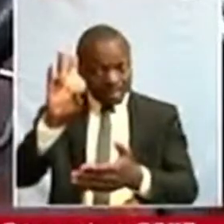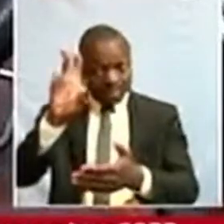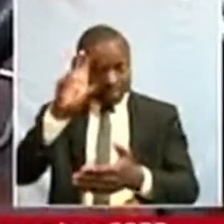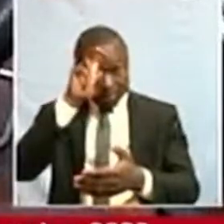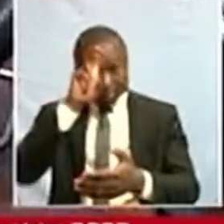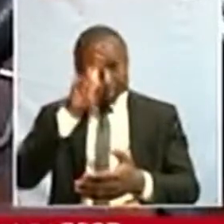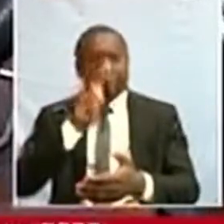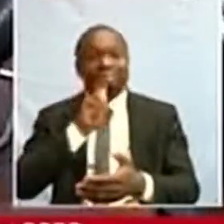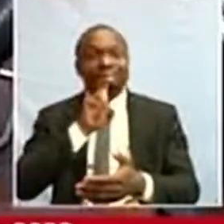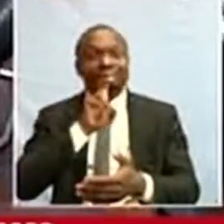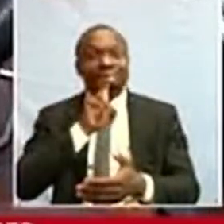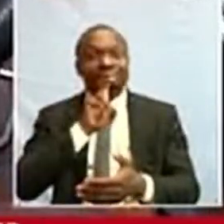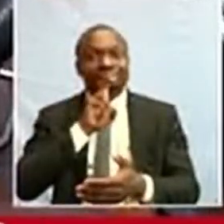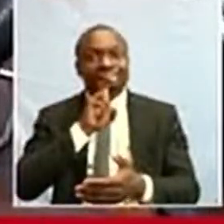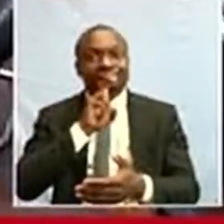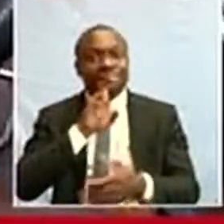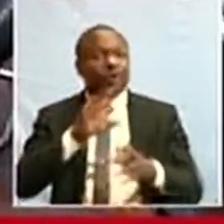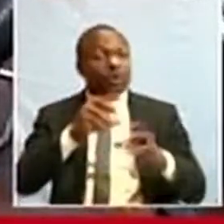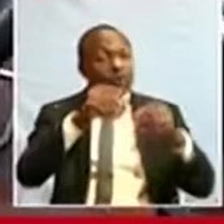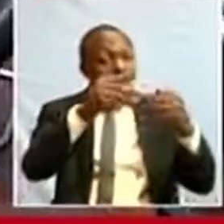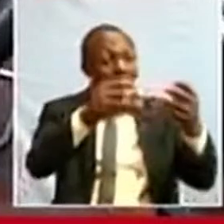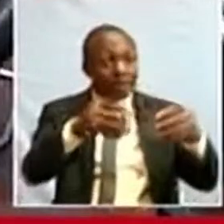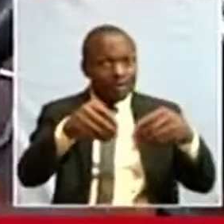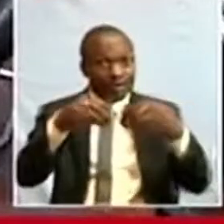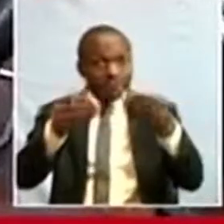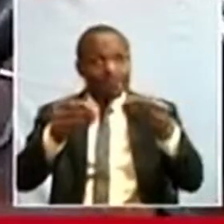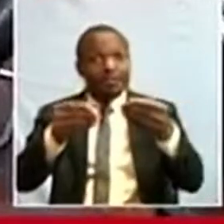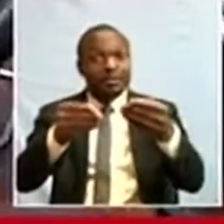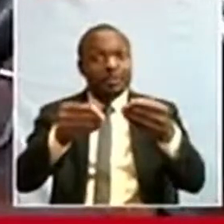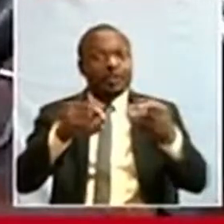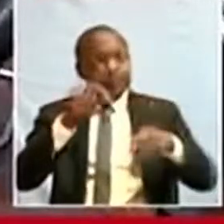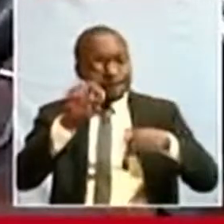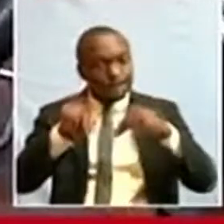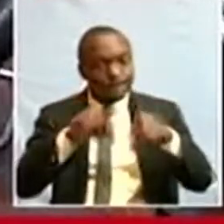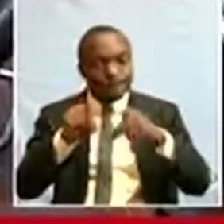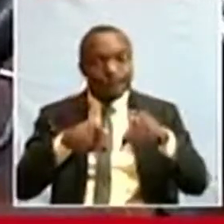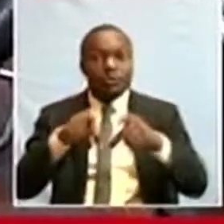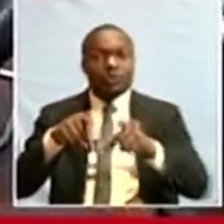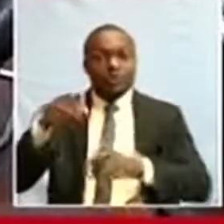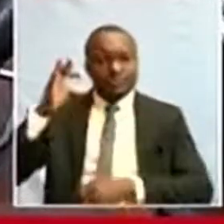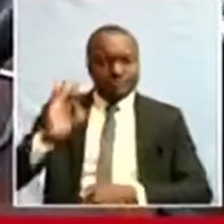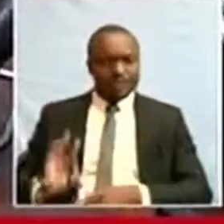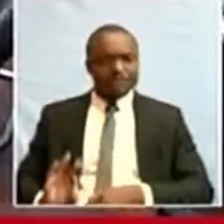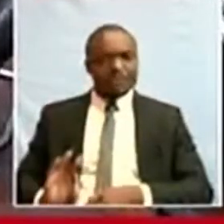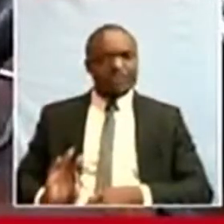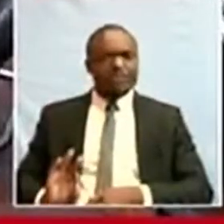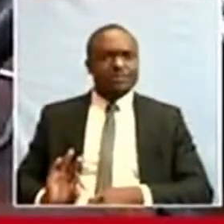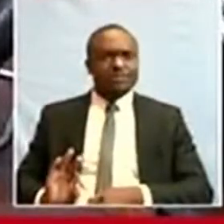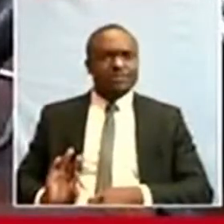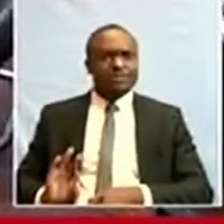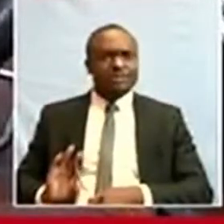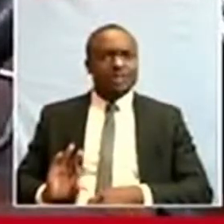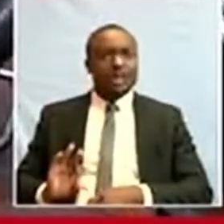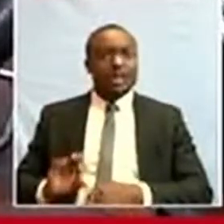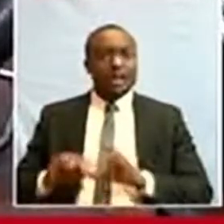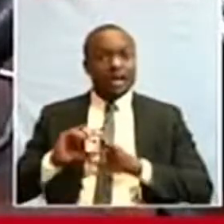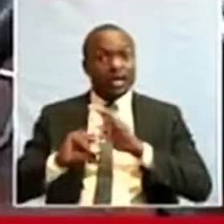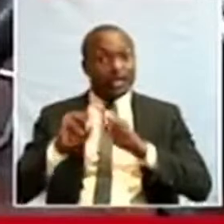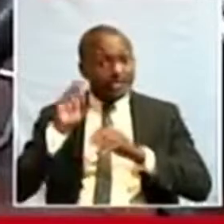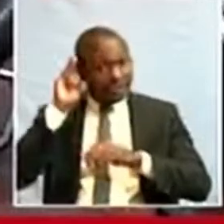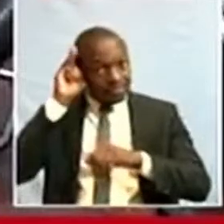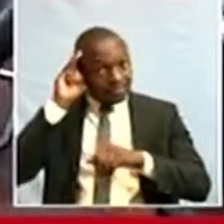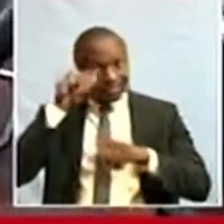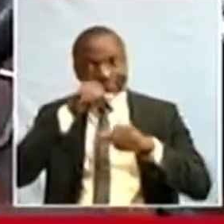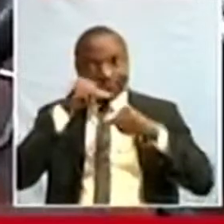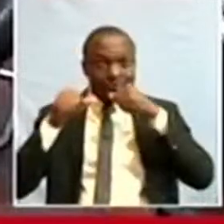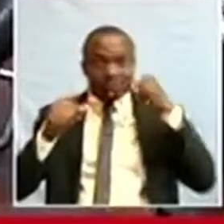goats were given to the beneficiaries of FISIP under Ministry of Agriculture, depriving